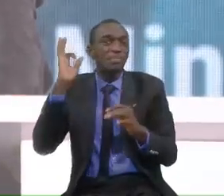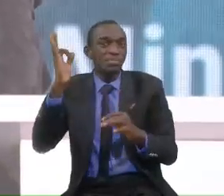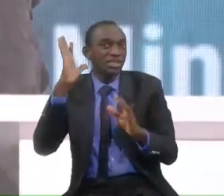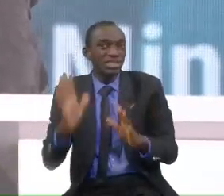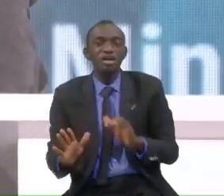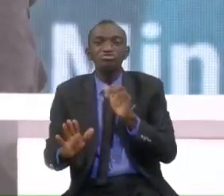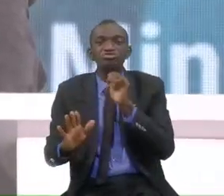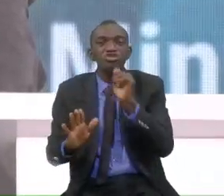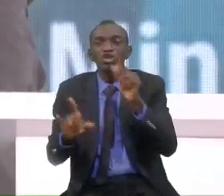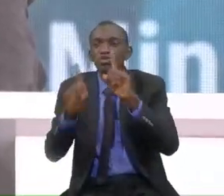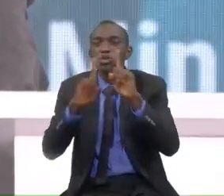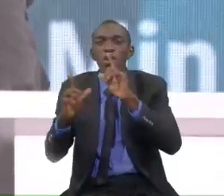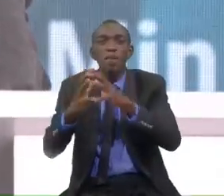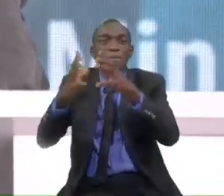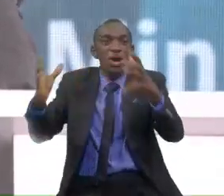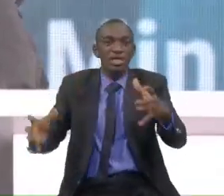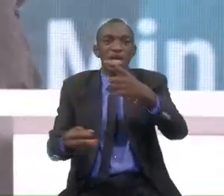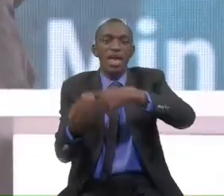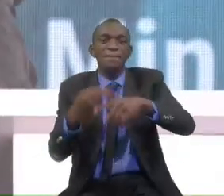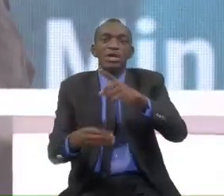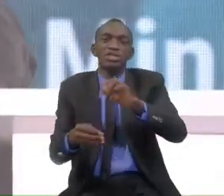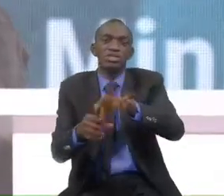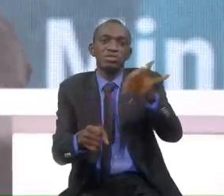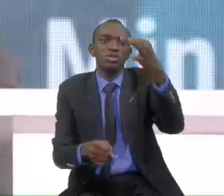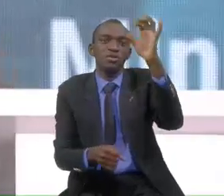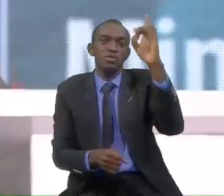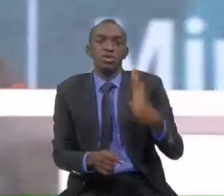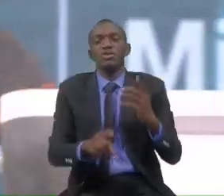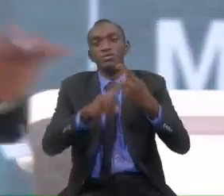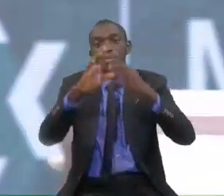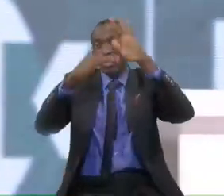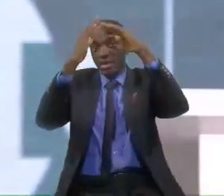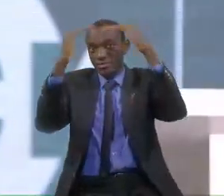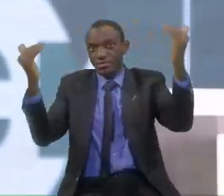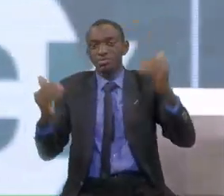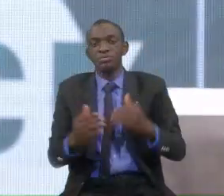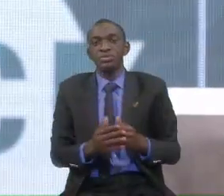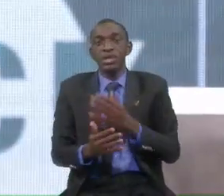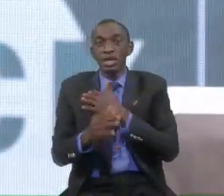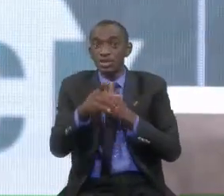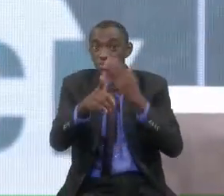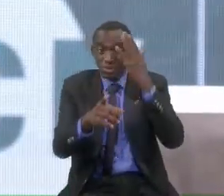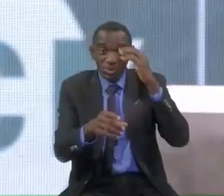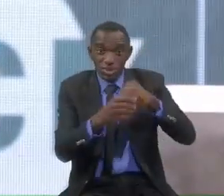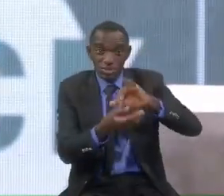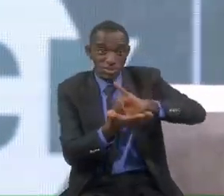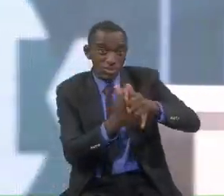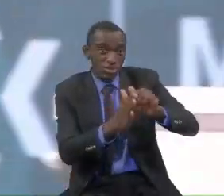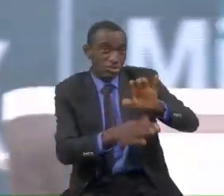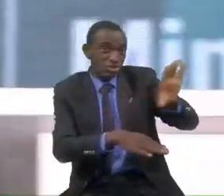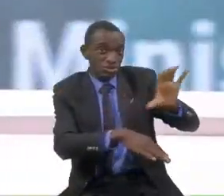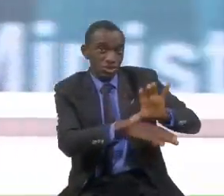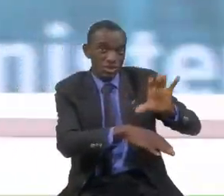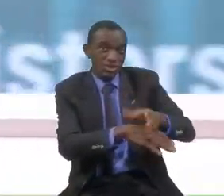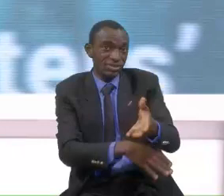the spirit of God from heaven. And you know, in those deliverance churches, they